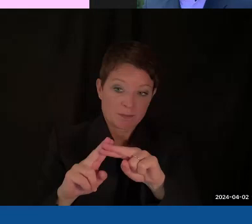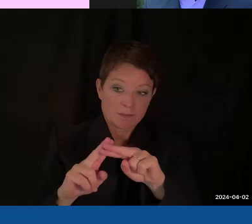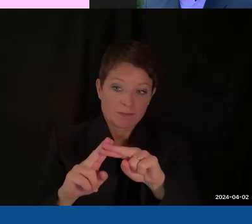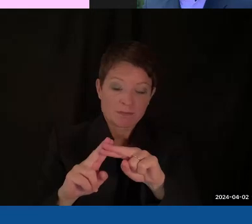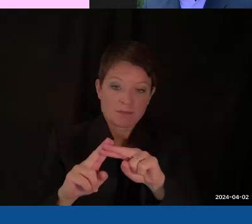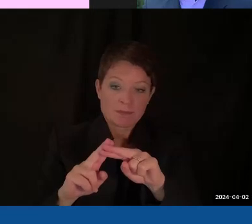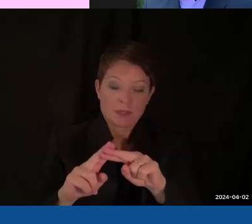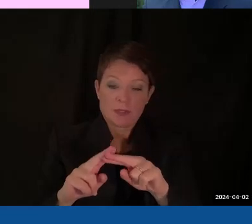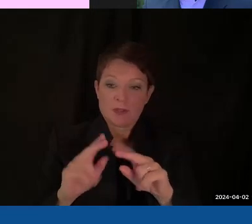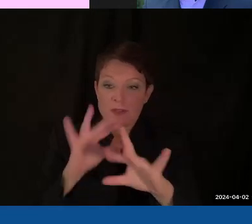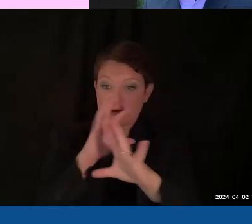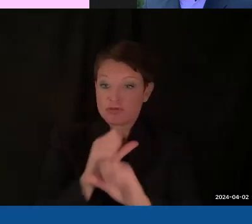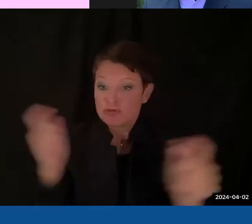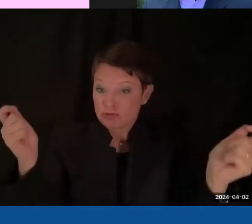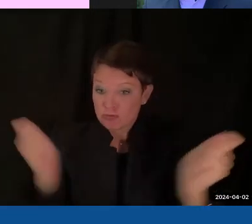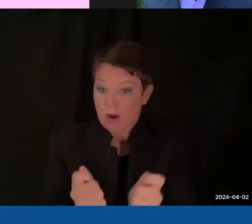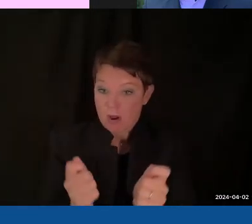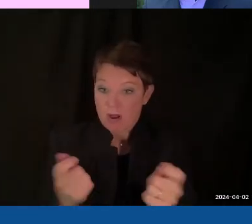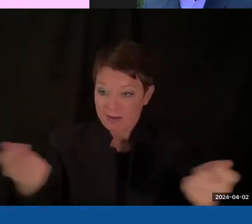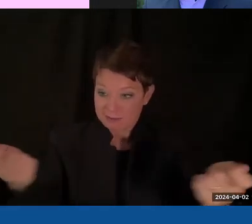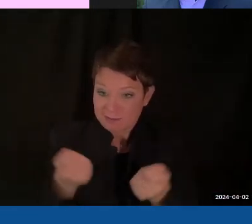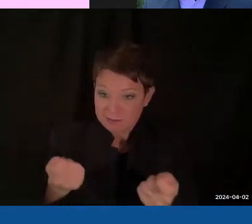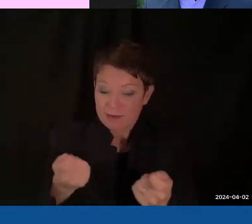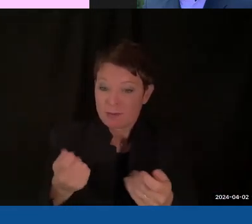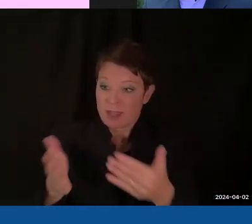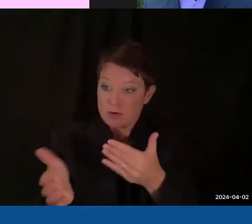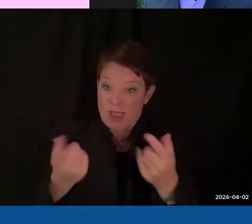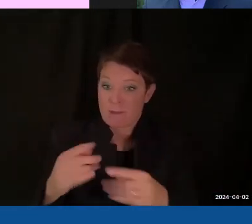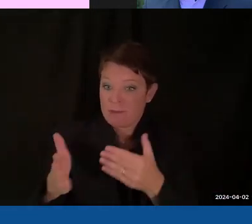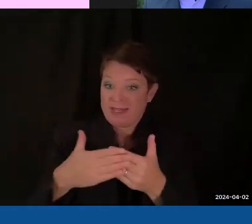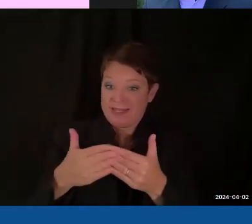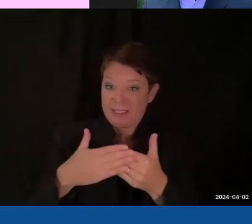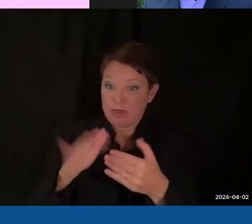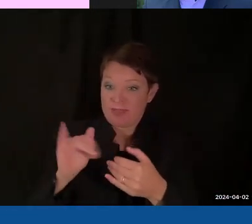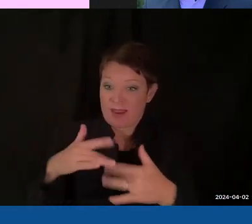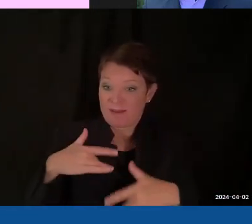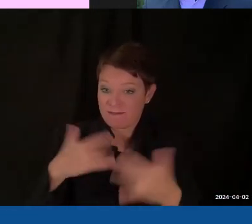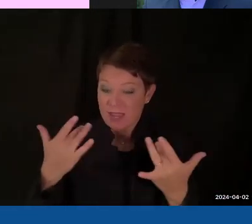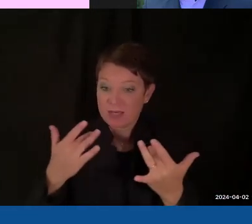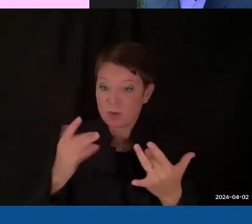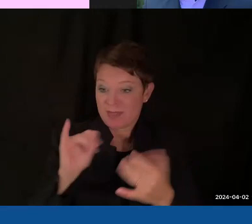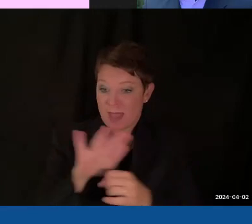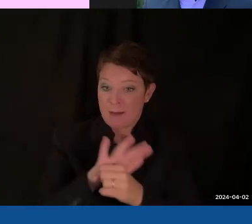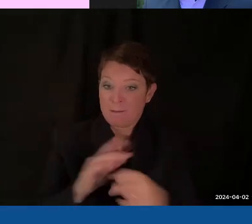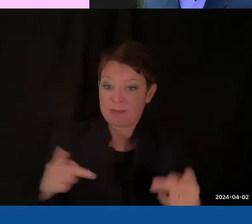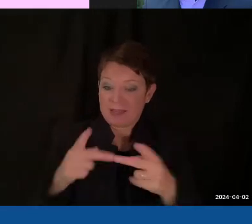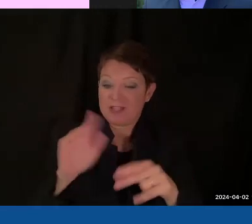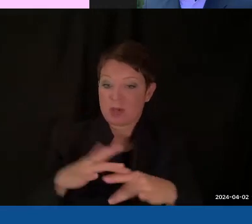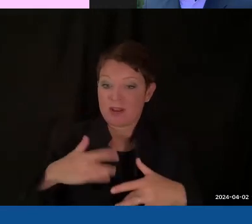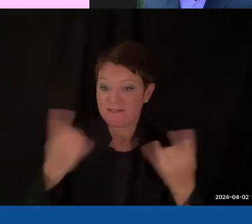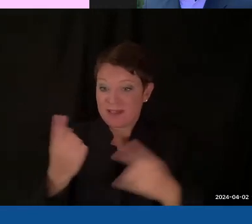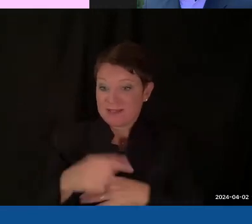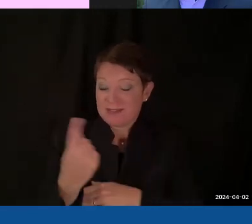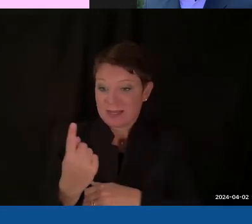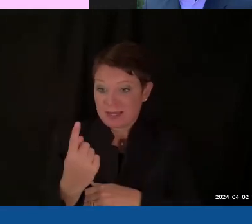The draw of just being nearby this event or this place on event days